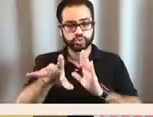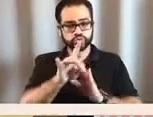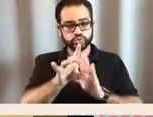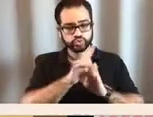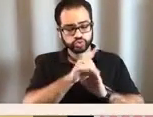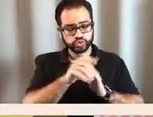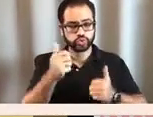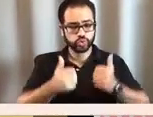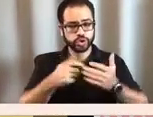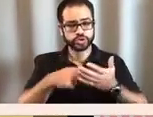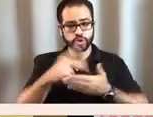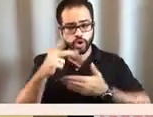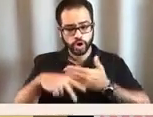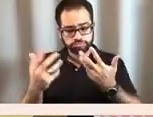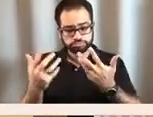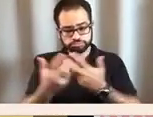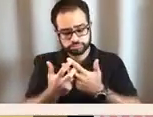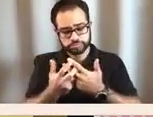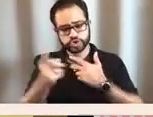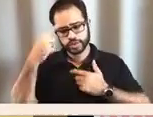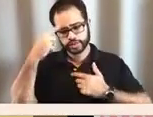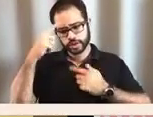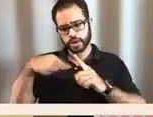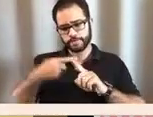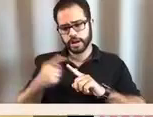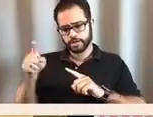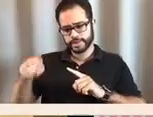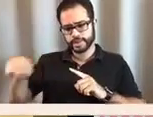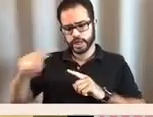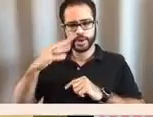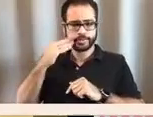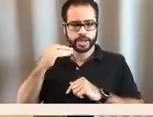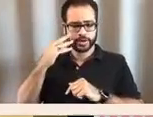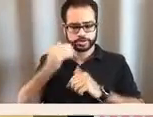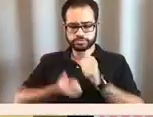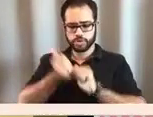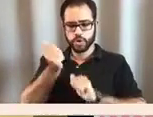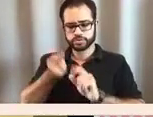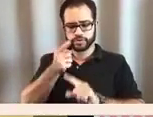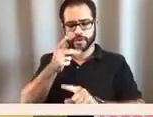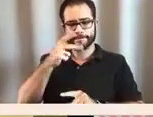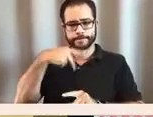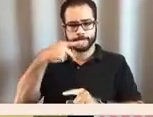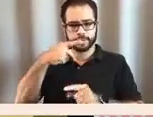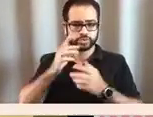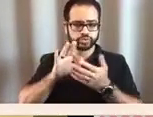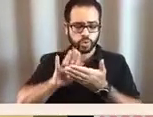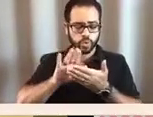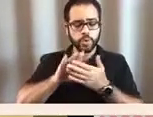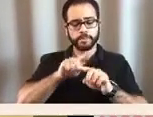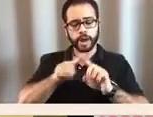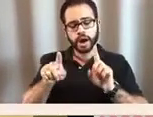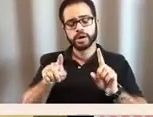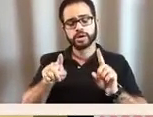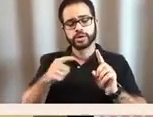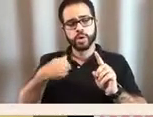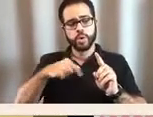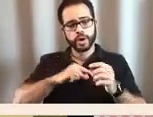program, you think about the experiences, again, that they've had, and the majority come from public settings, but we certainly have